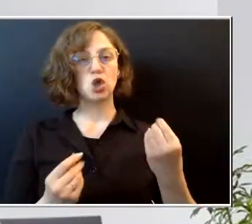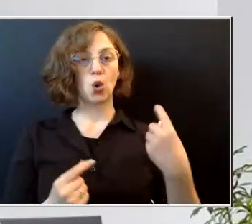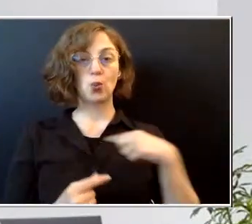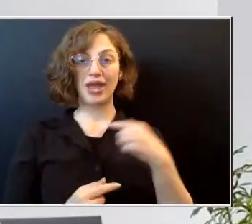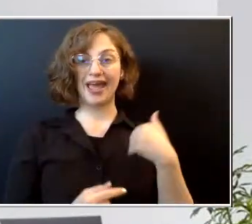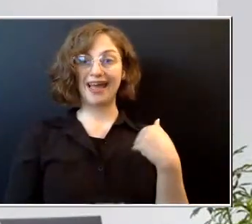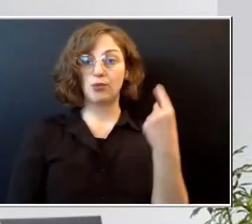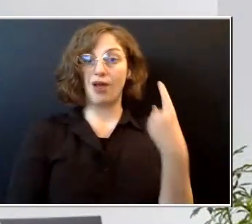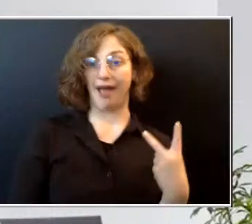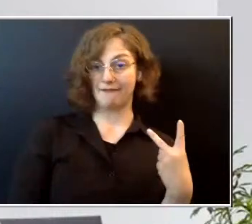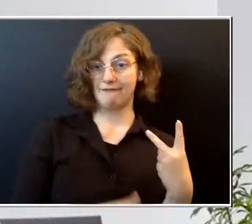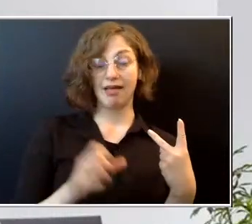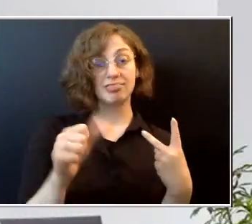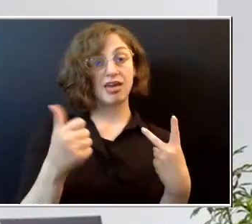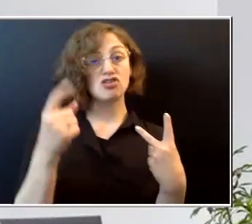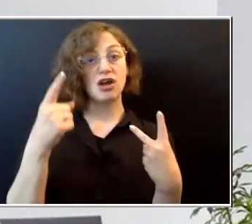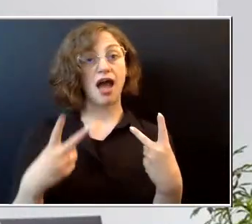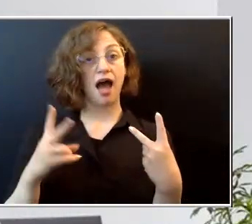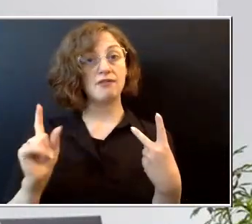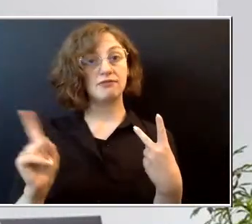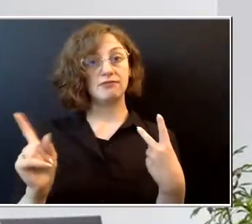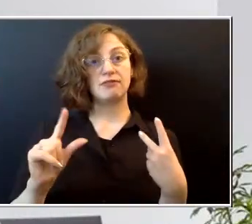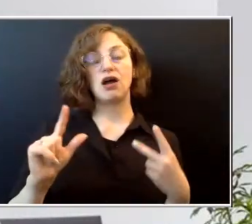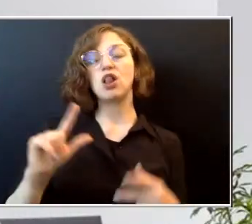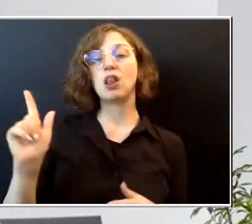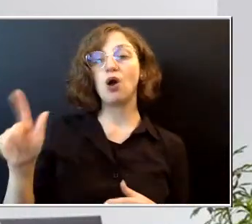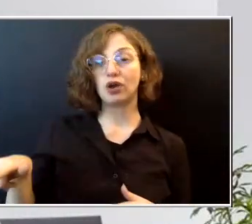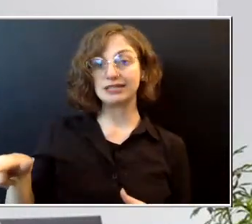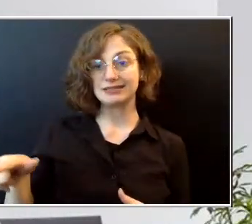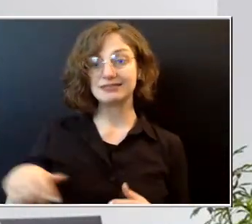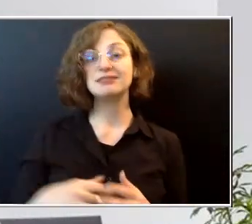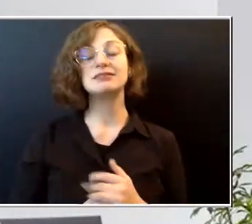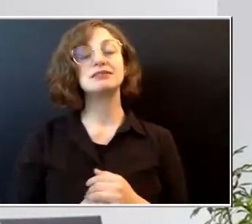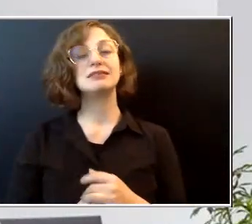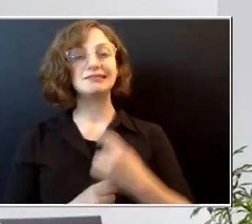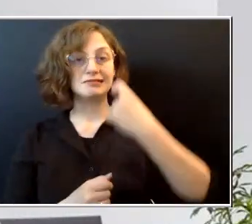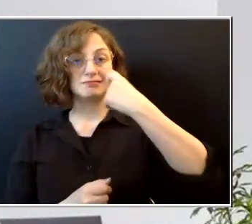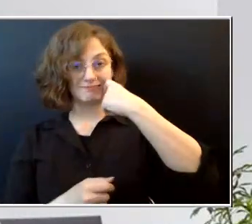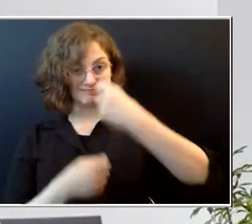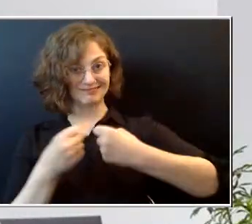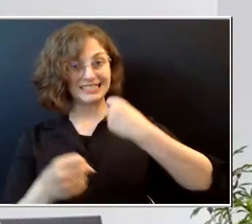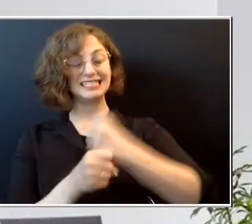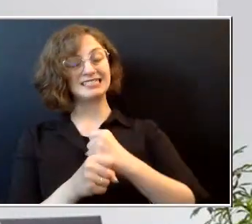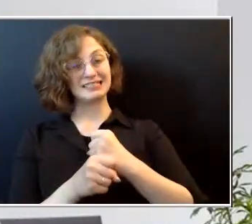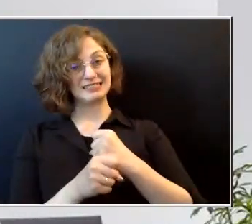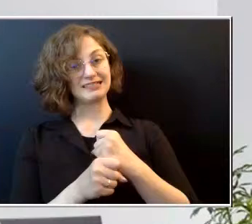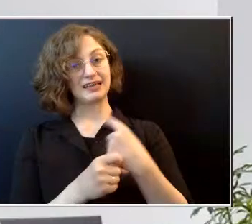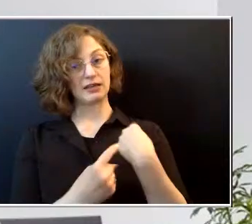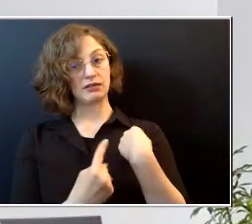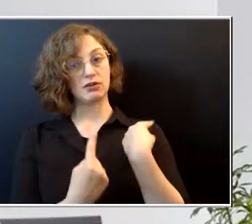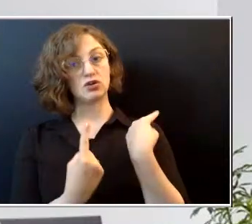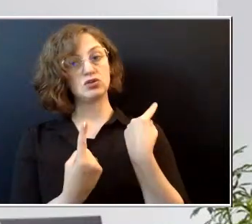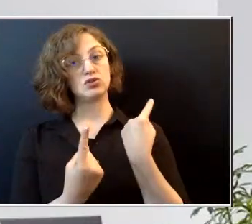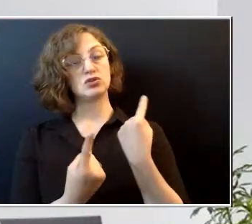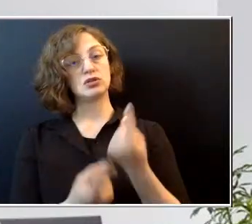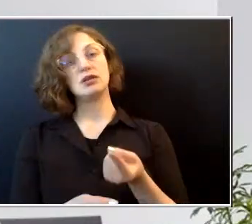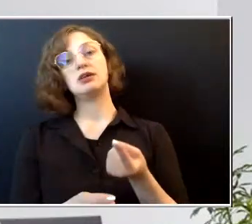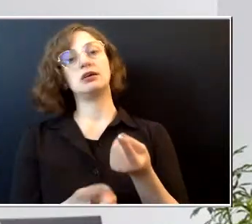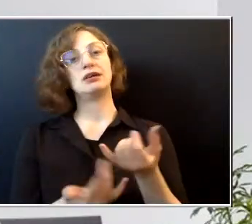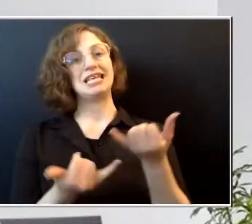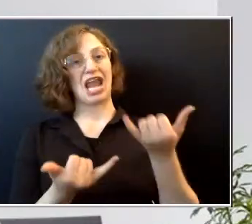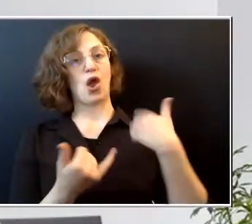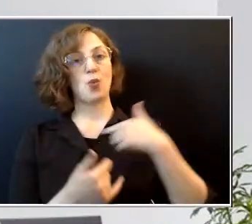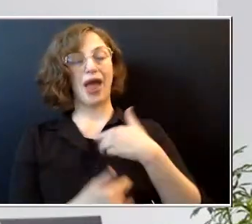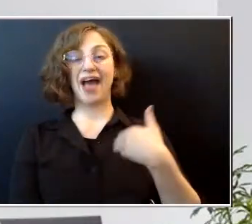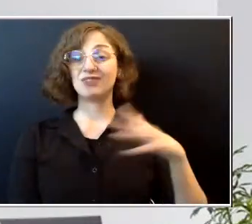Lawrence. Over the recent years, we've gone to basically 6 of those, and